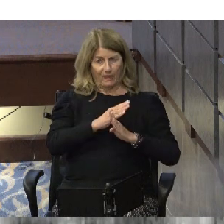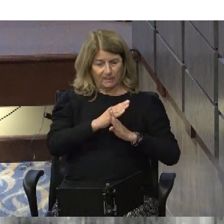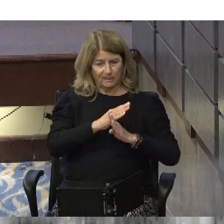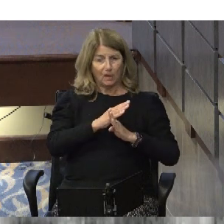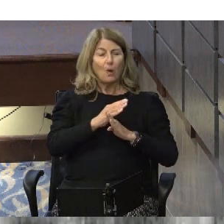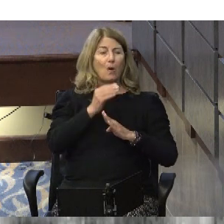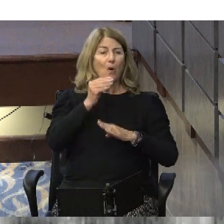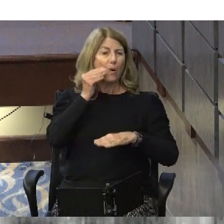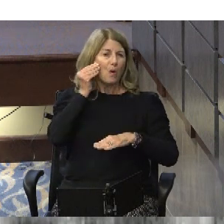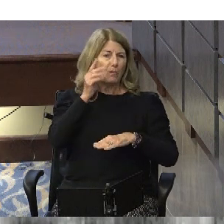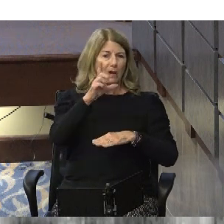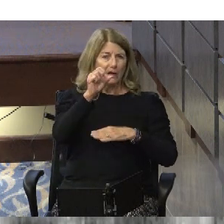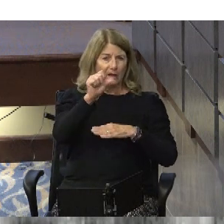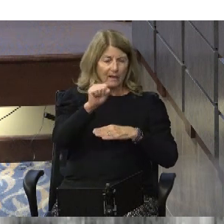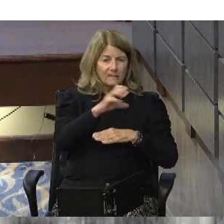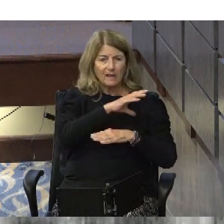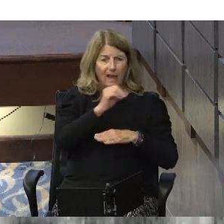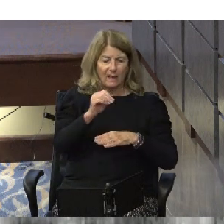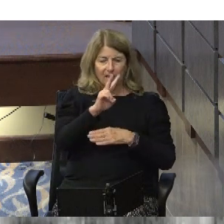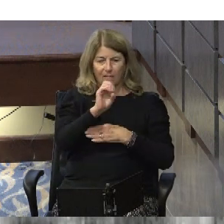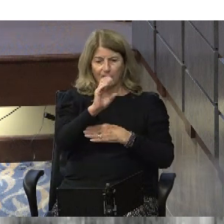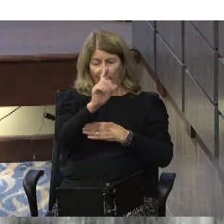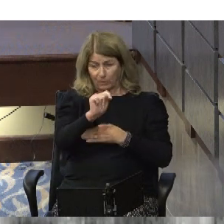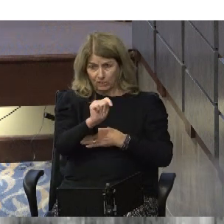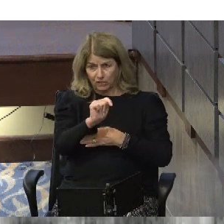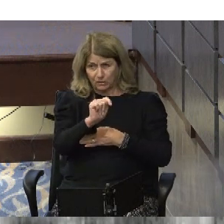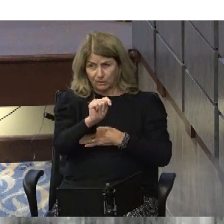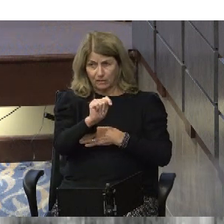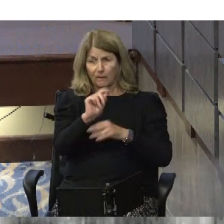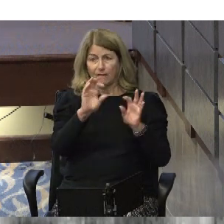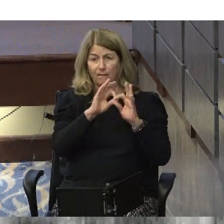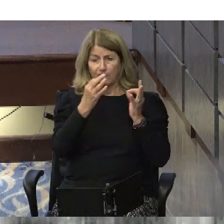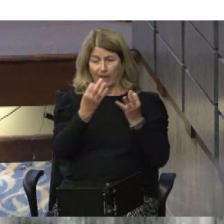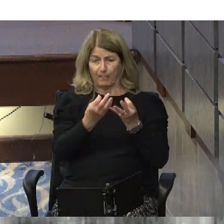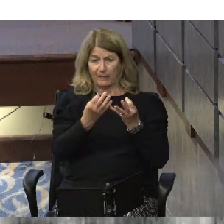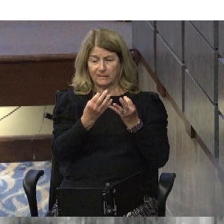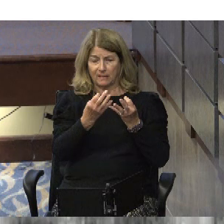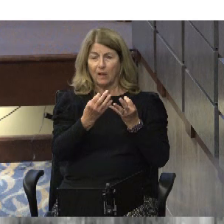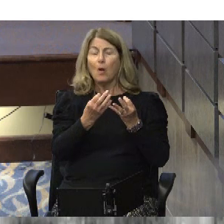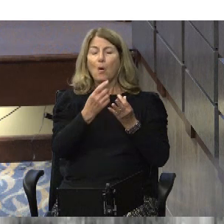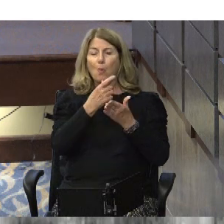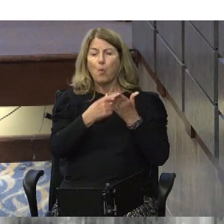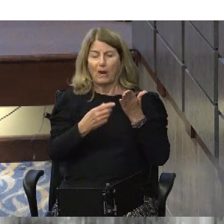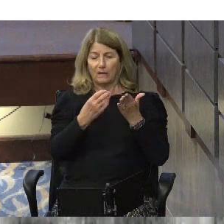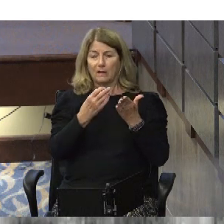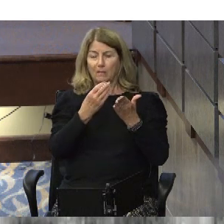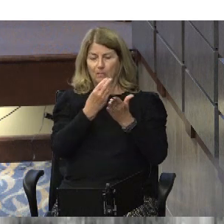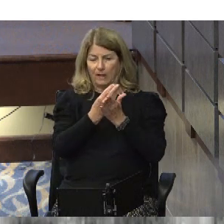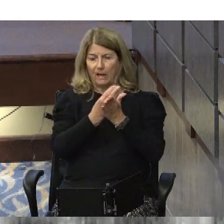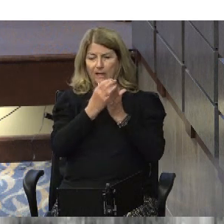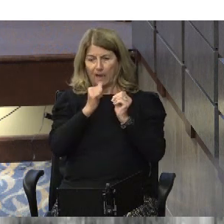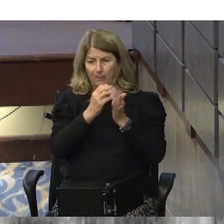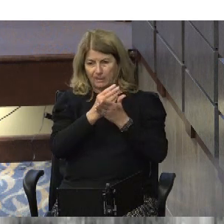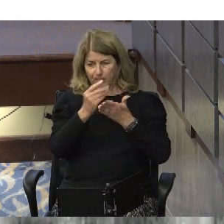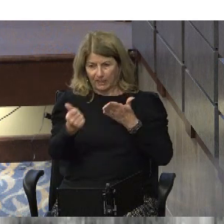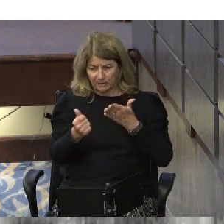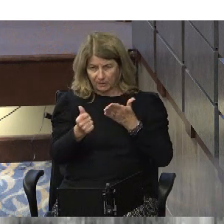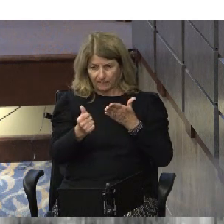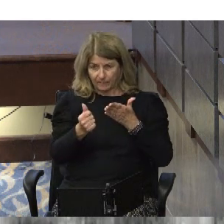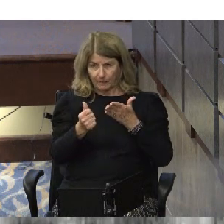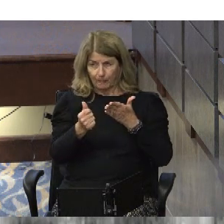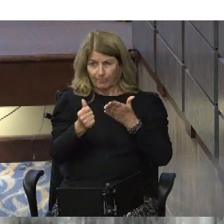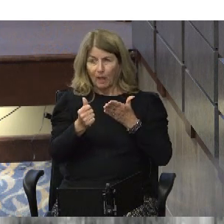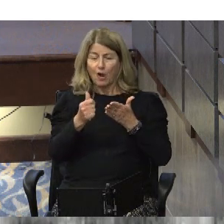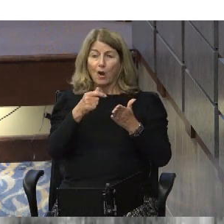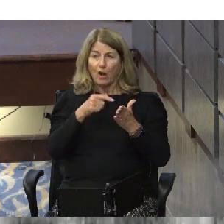that include a veteran that meets one of those criteria. And eligible activities, what the funding can be spent on. The production or preservation of affordable